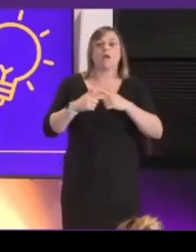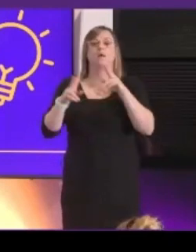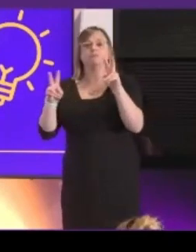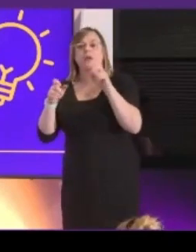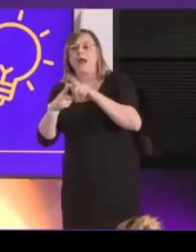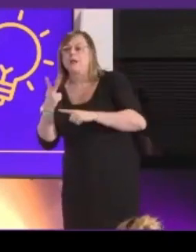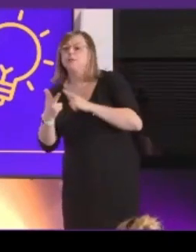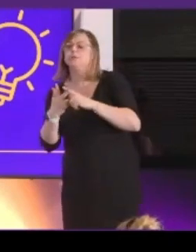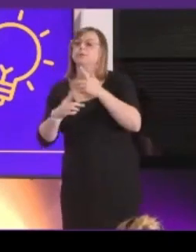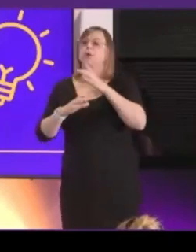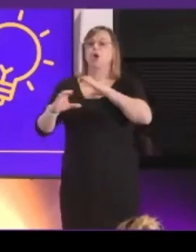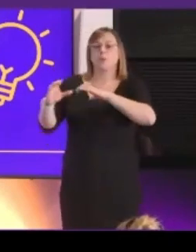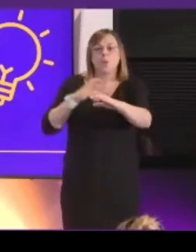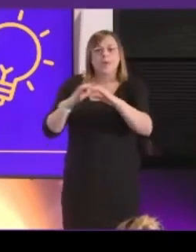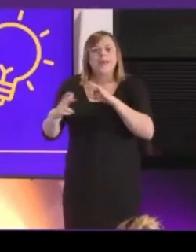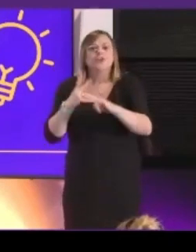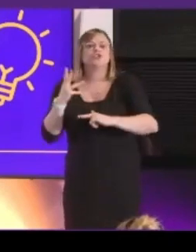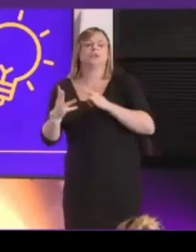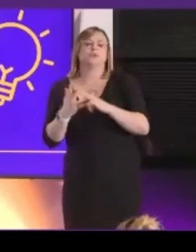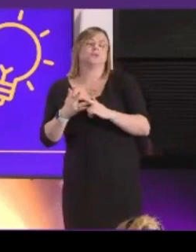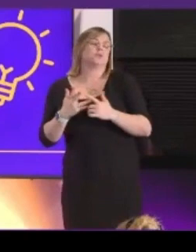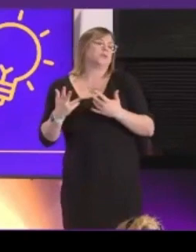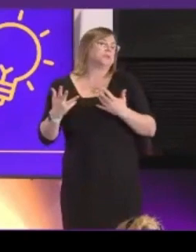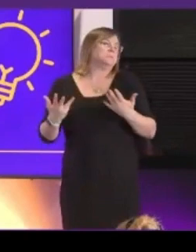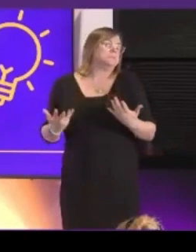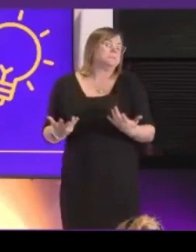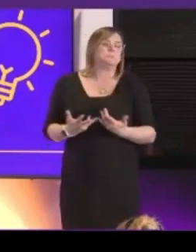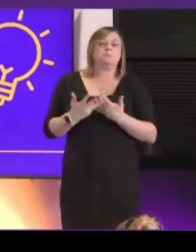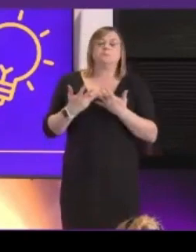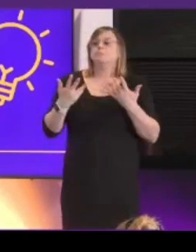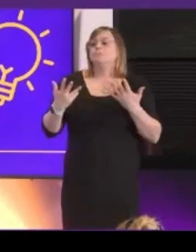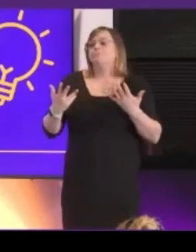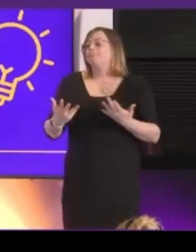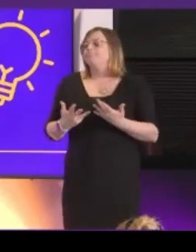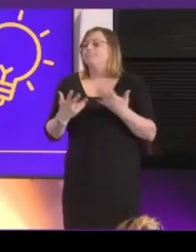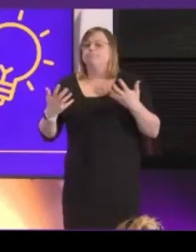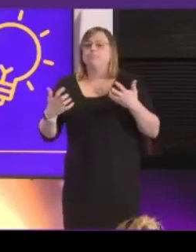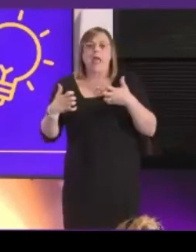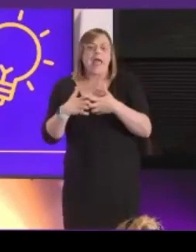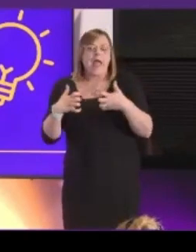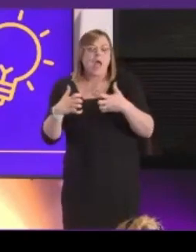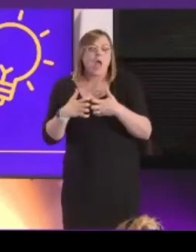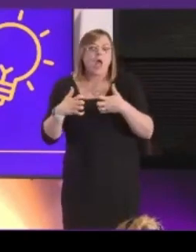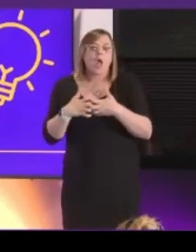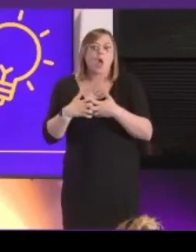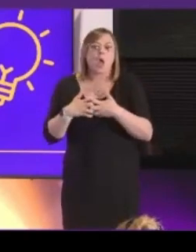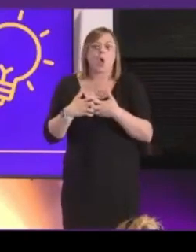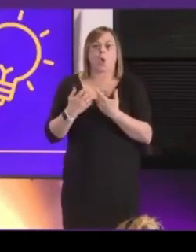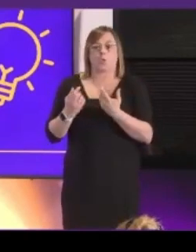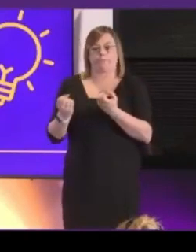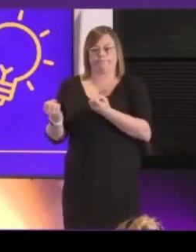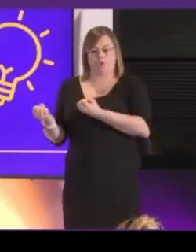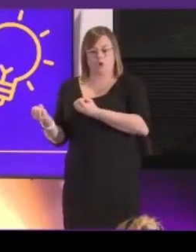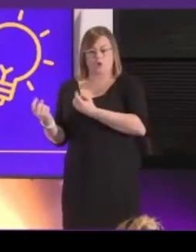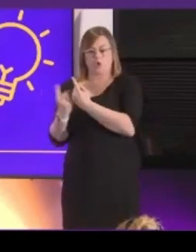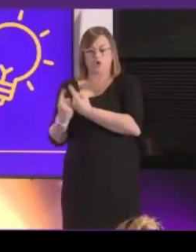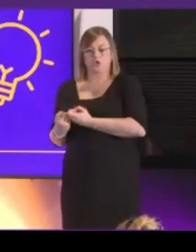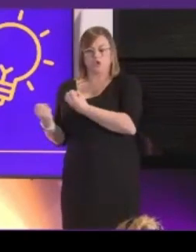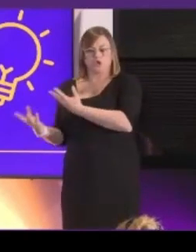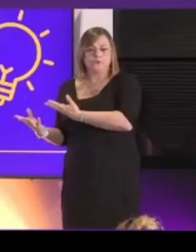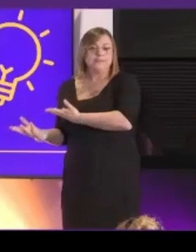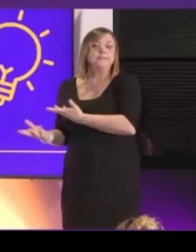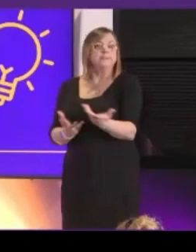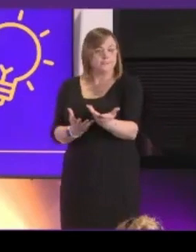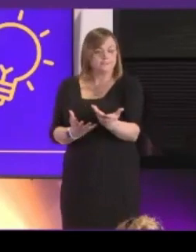it's communications, whether it's you know, how we procure goods and services. And I think it's